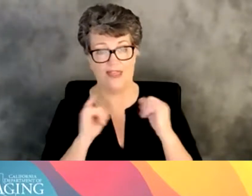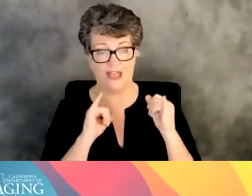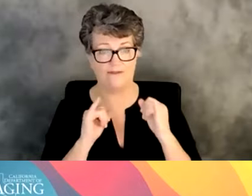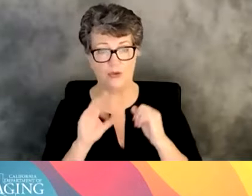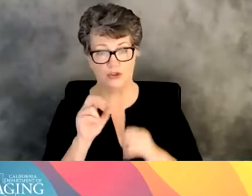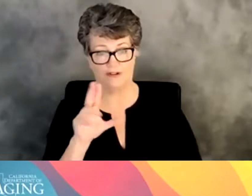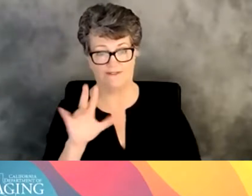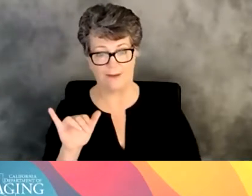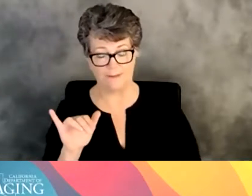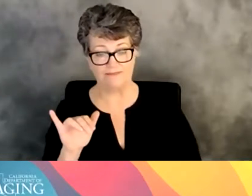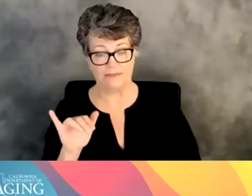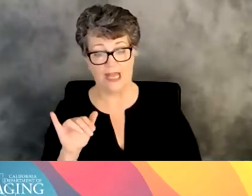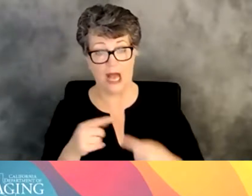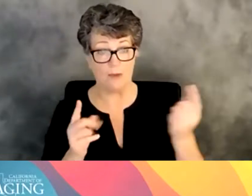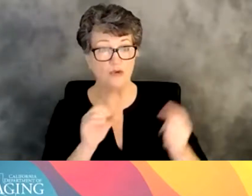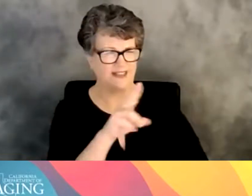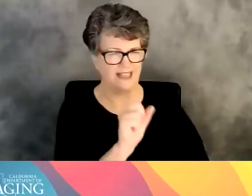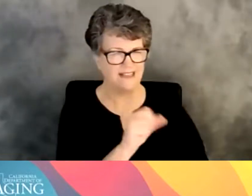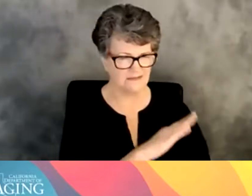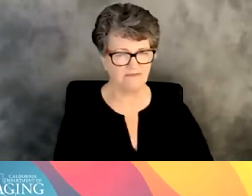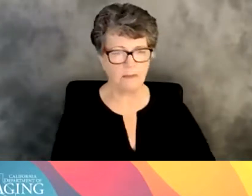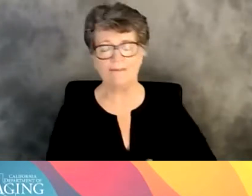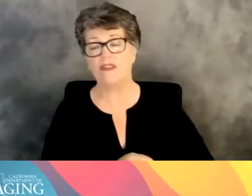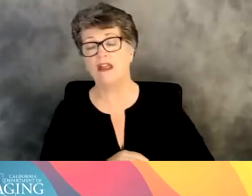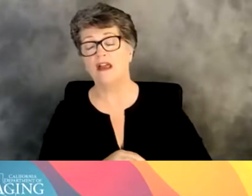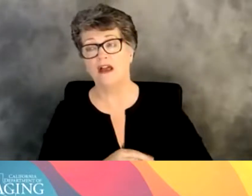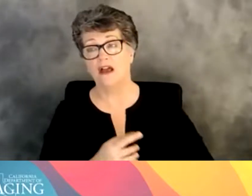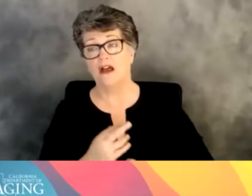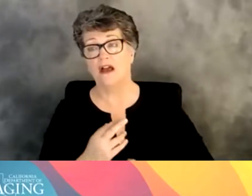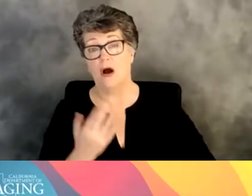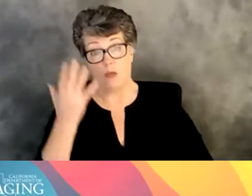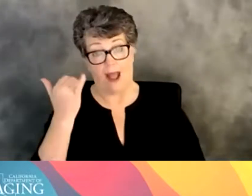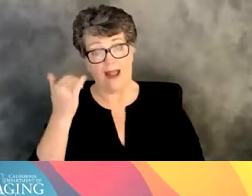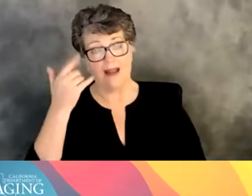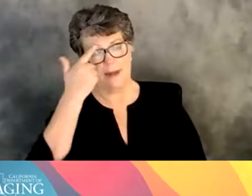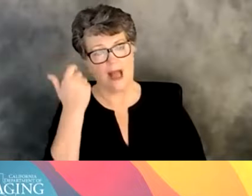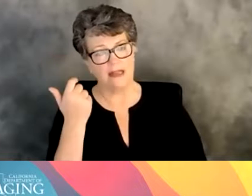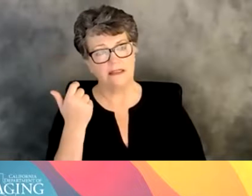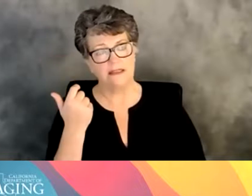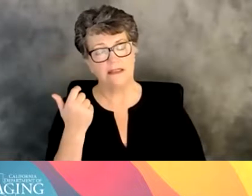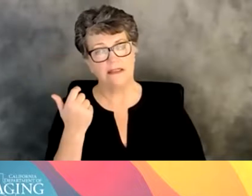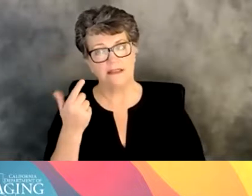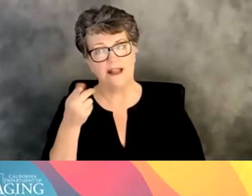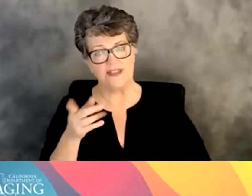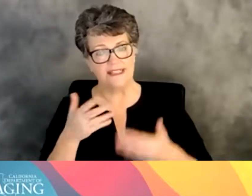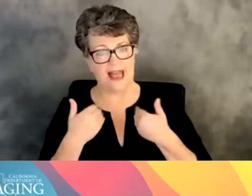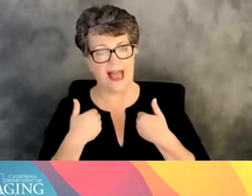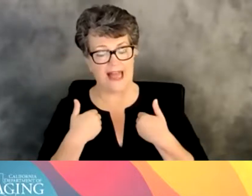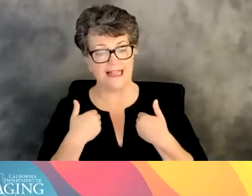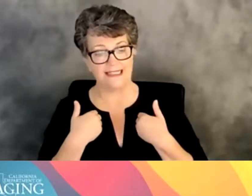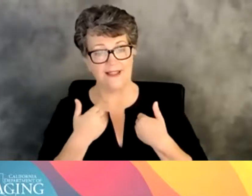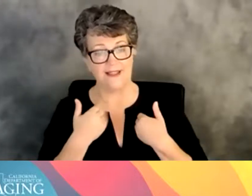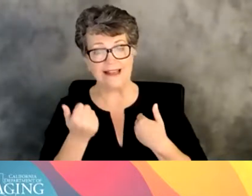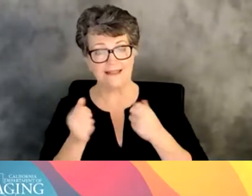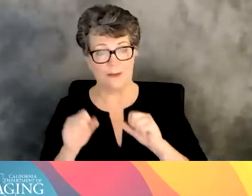we did that as opposed to the census. And we did that intentionally because it has the greatest ability